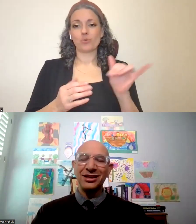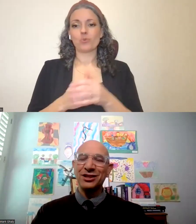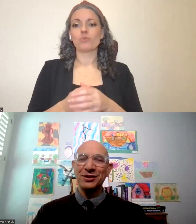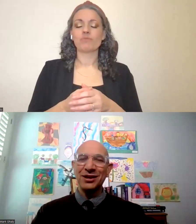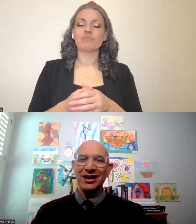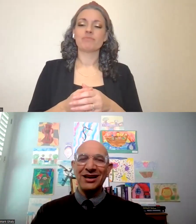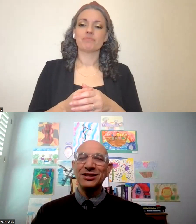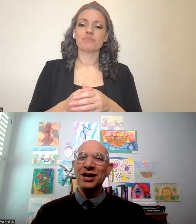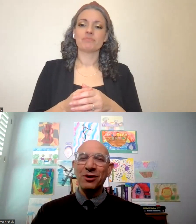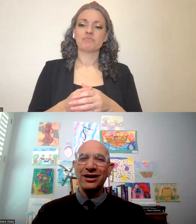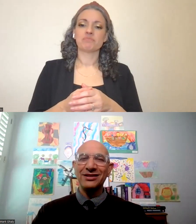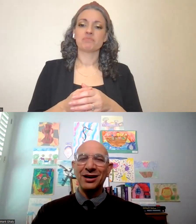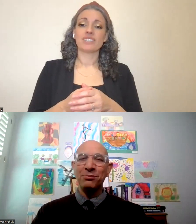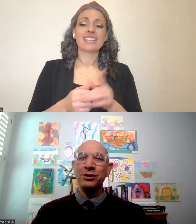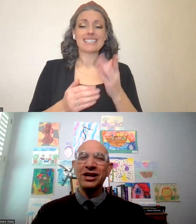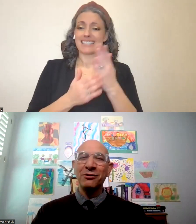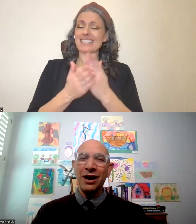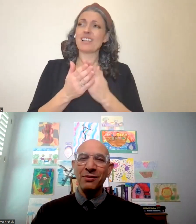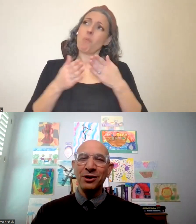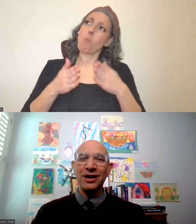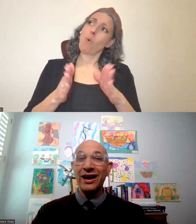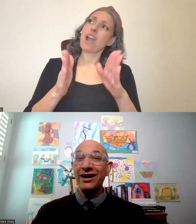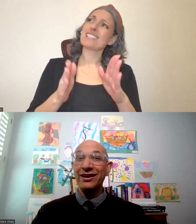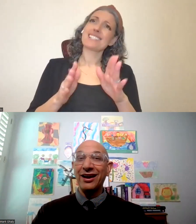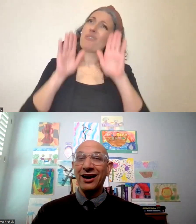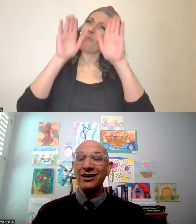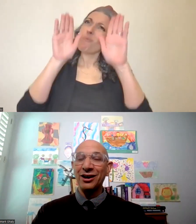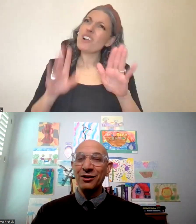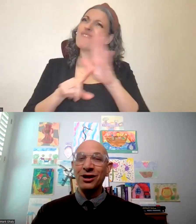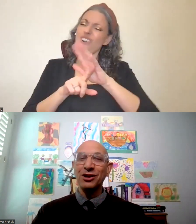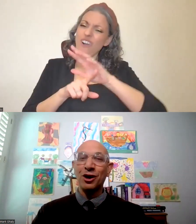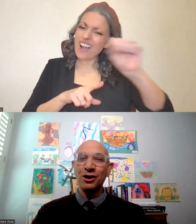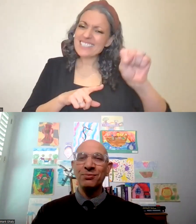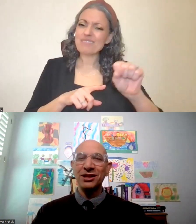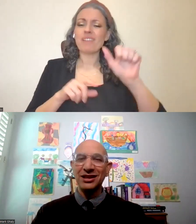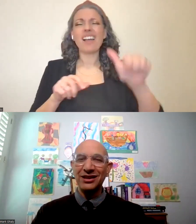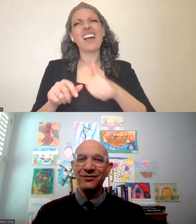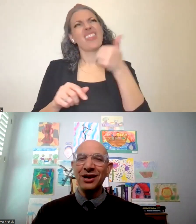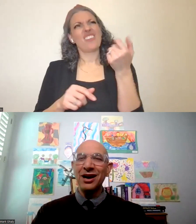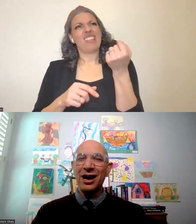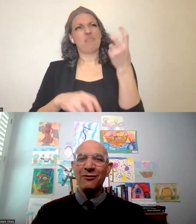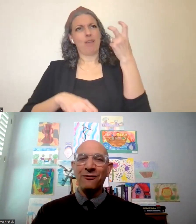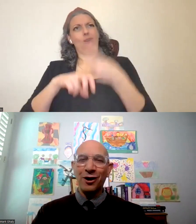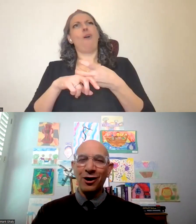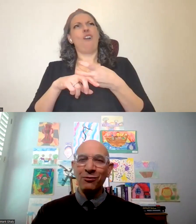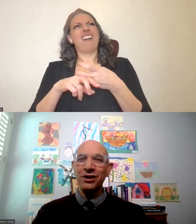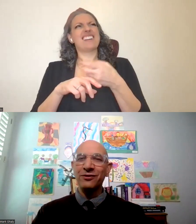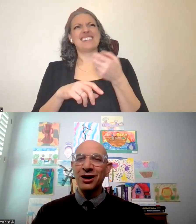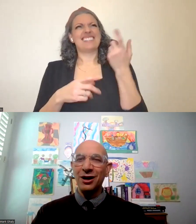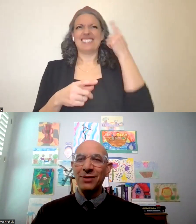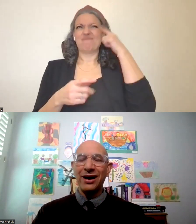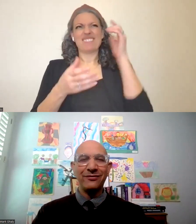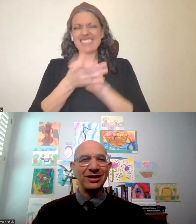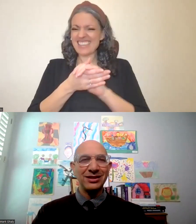Just it's in some ways pretty incredible, and in other ways hard to believe how far